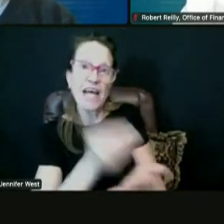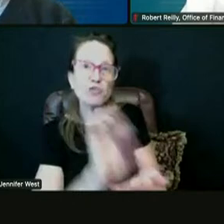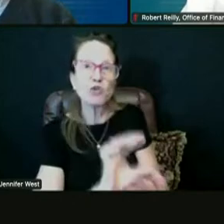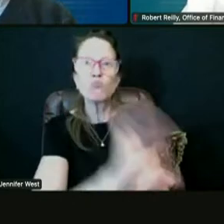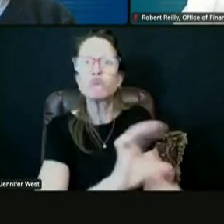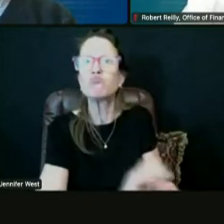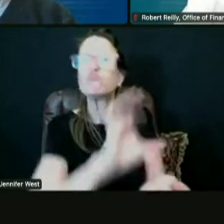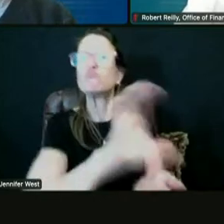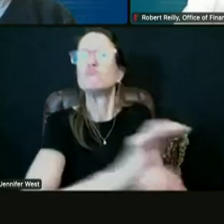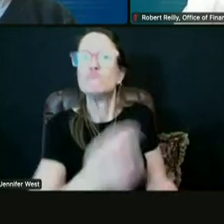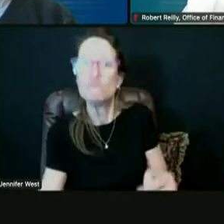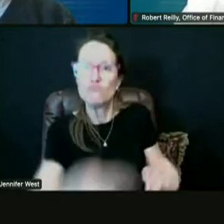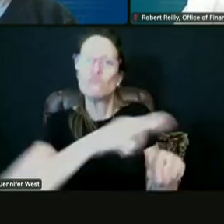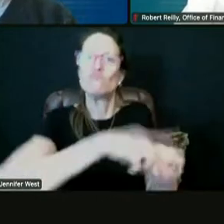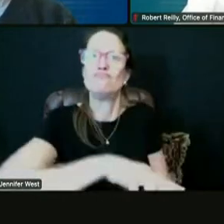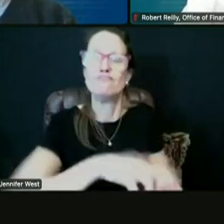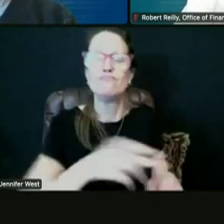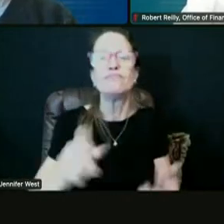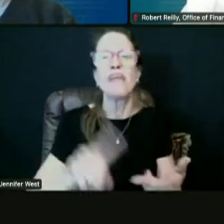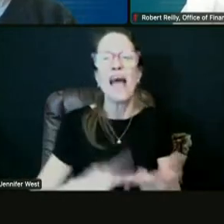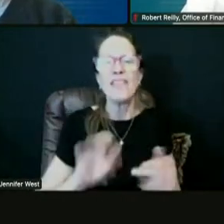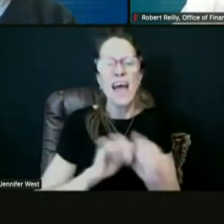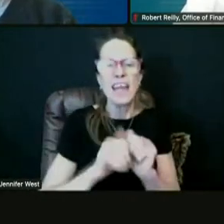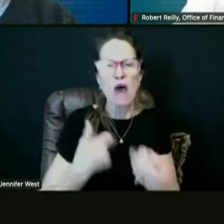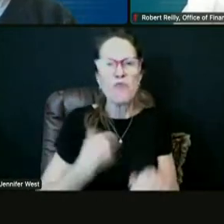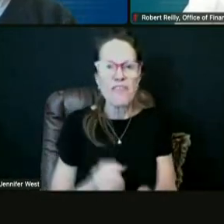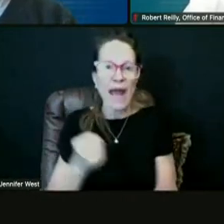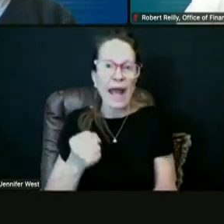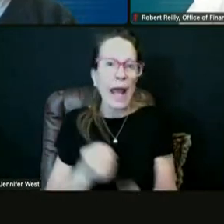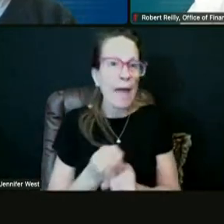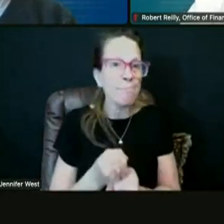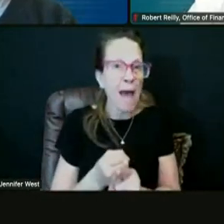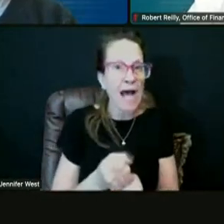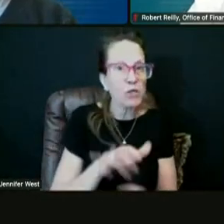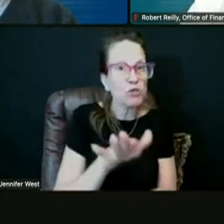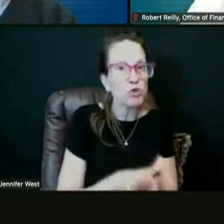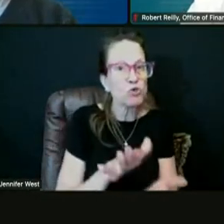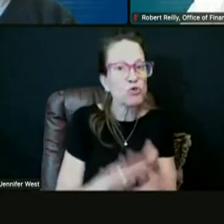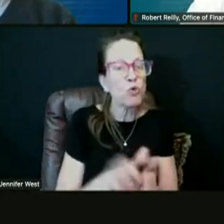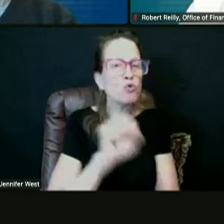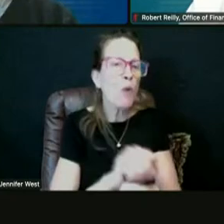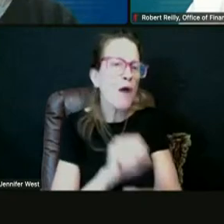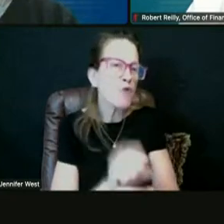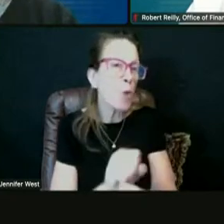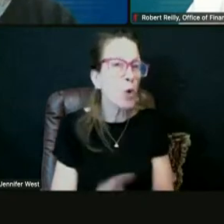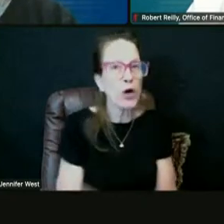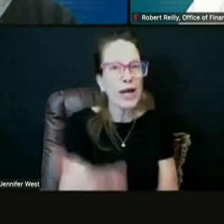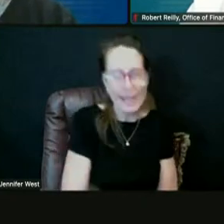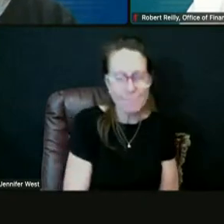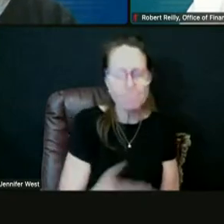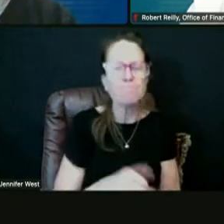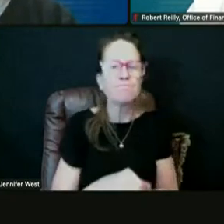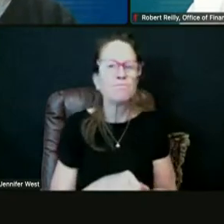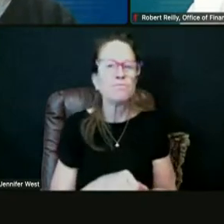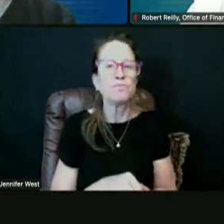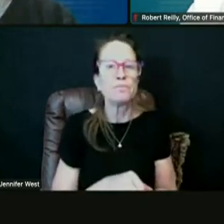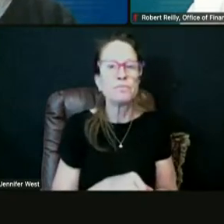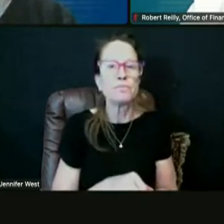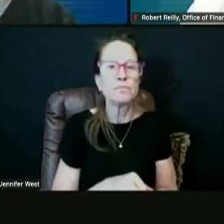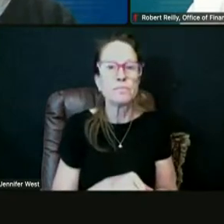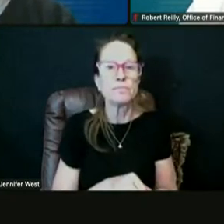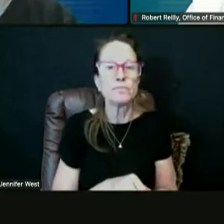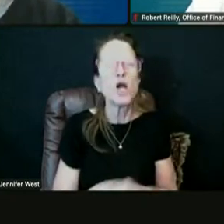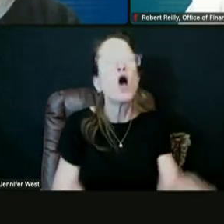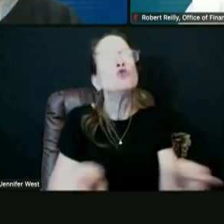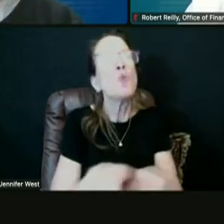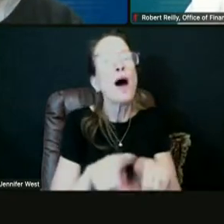highly impacted schools, as according to the blueprint. So those are some areas that you will naturally see that funding in. You'll also see the school system funding